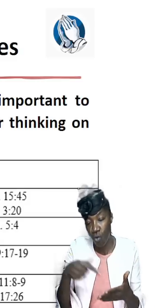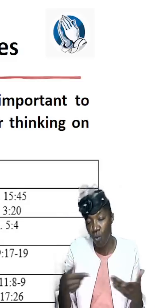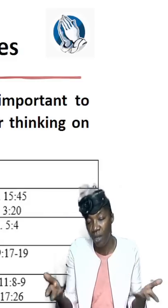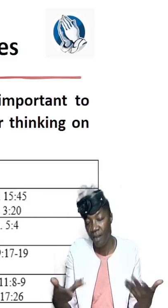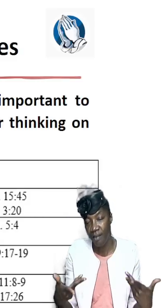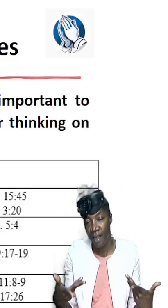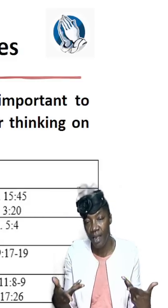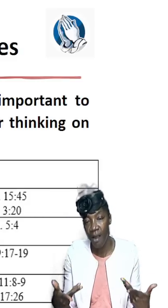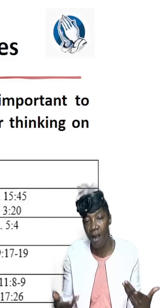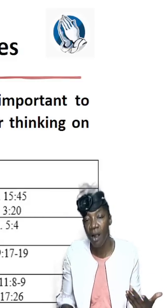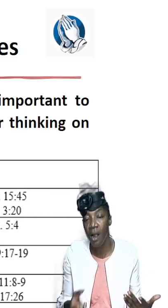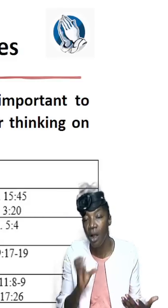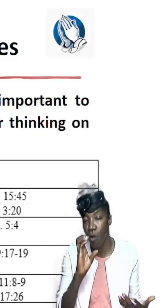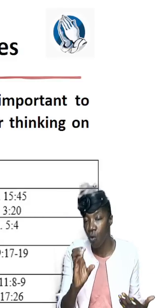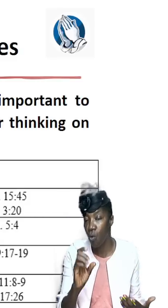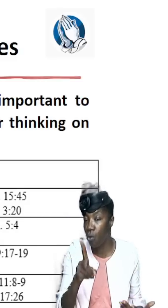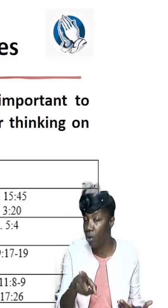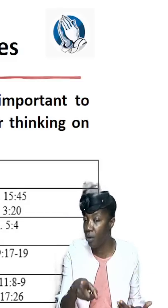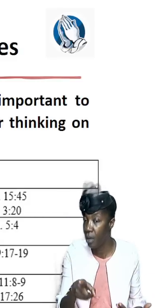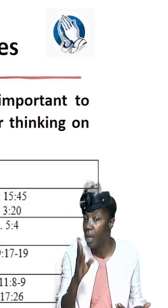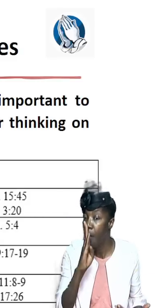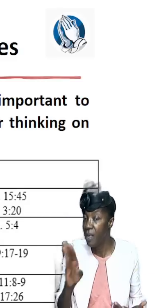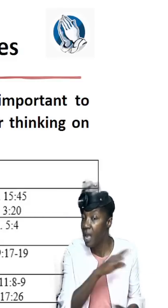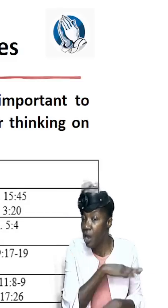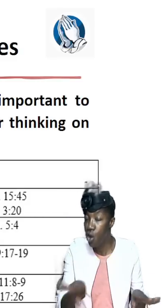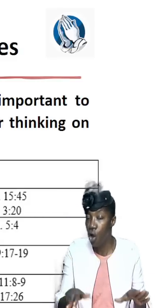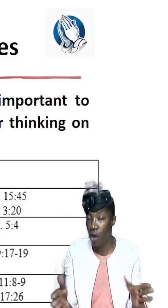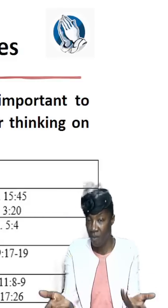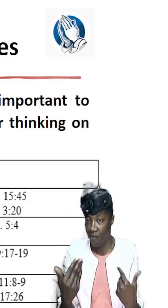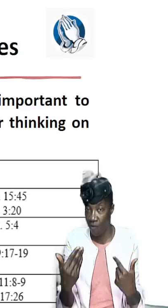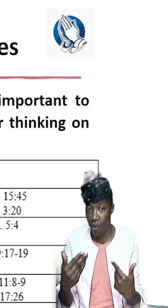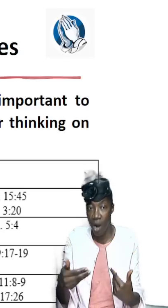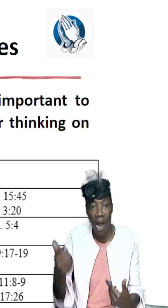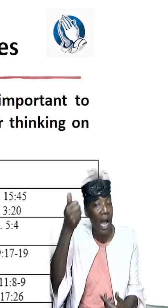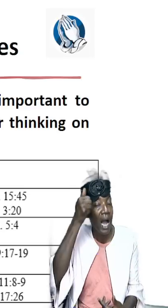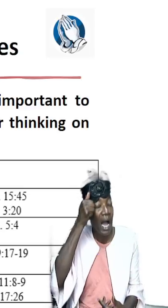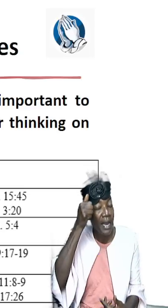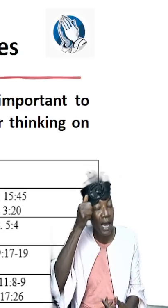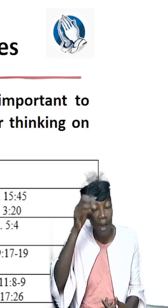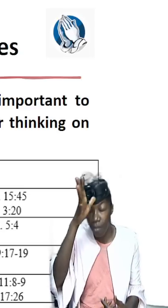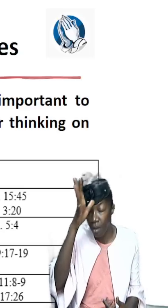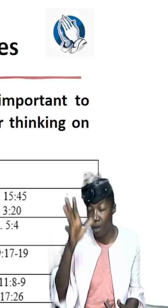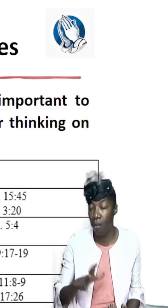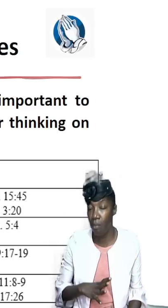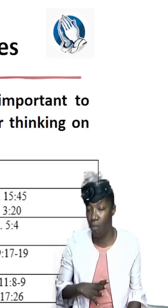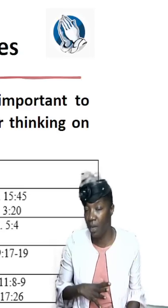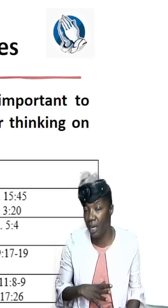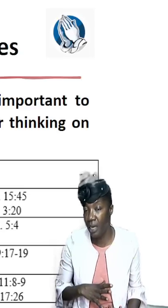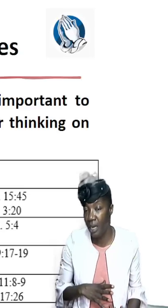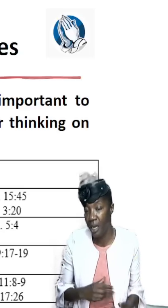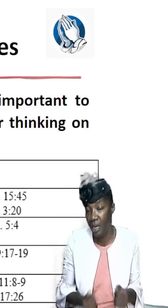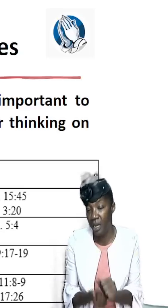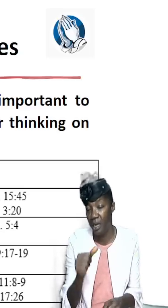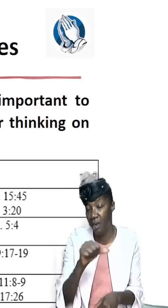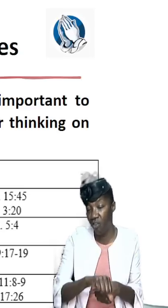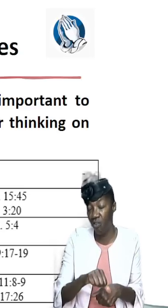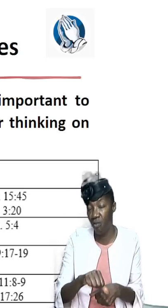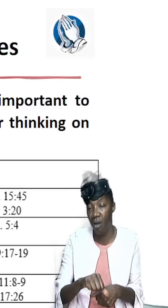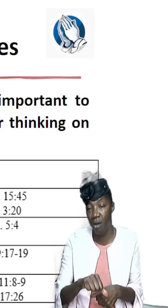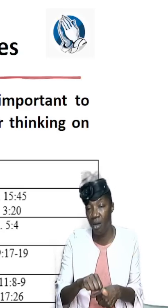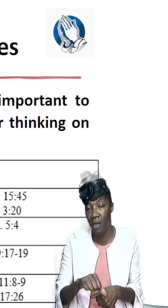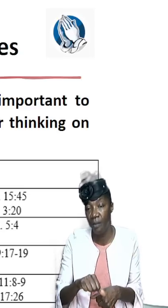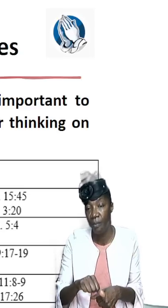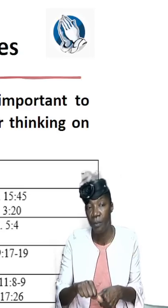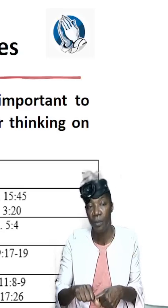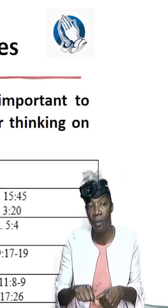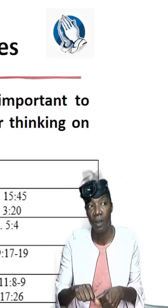be none before Adam that was a man and that eventually got wiped out. Otherwise, Adam